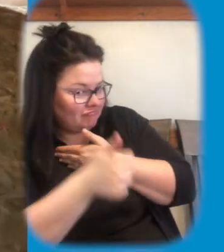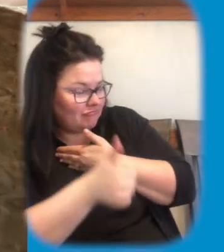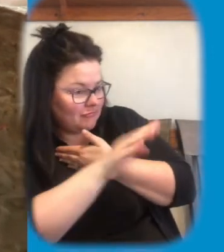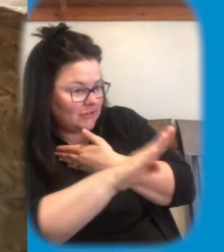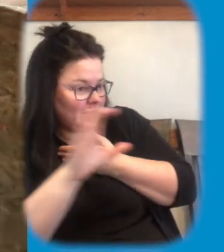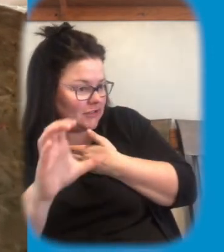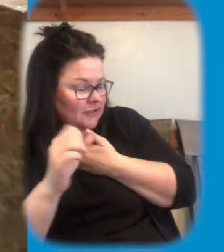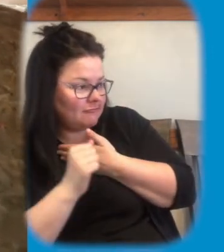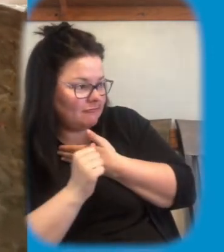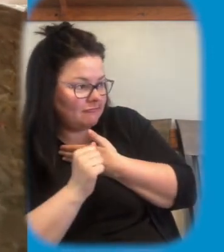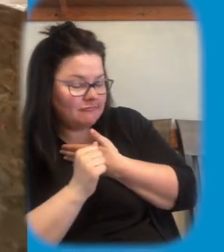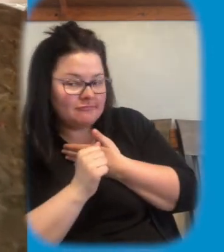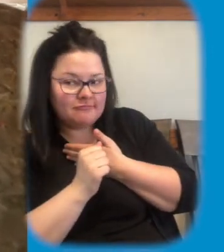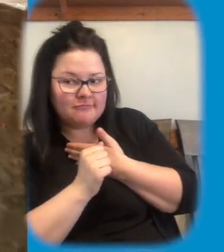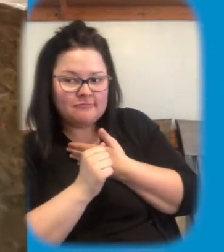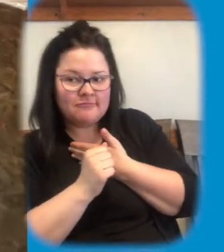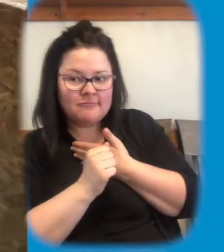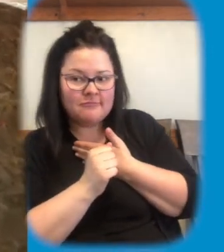Simon?